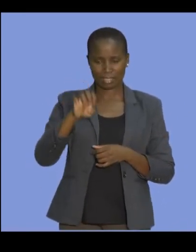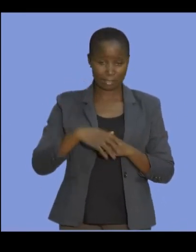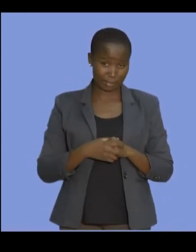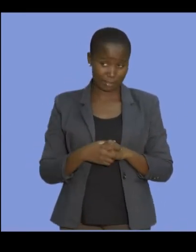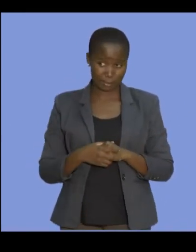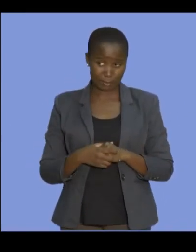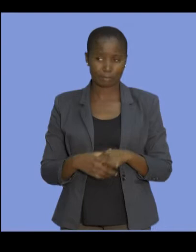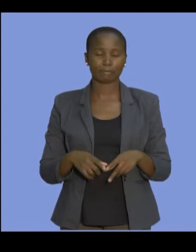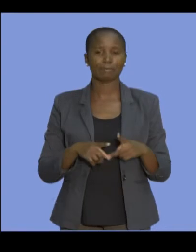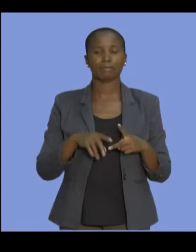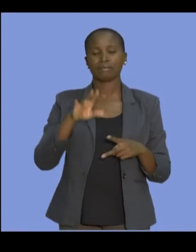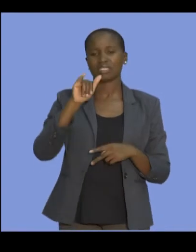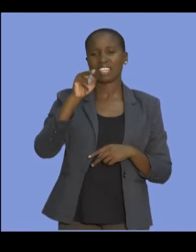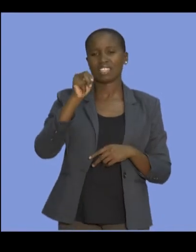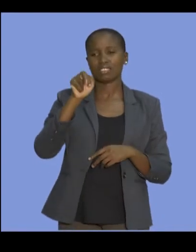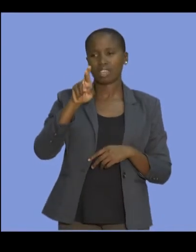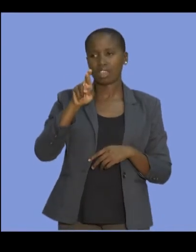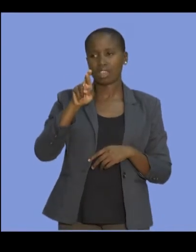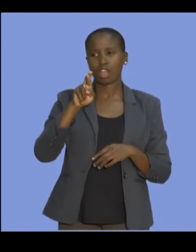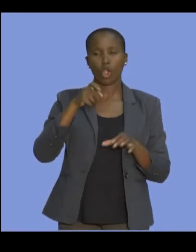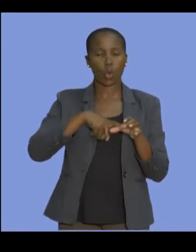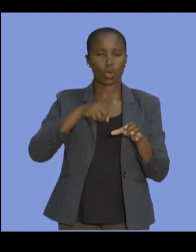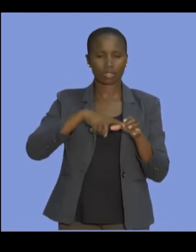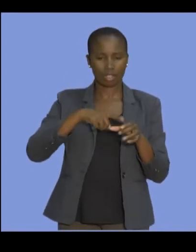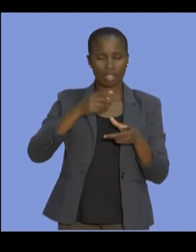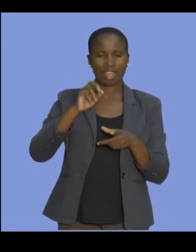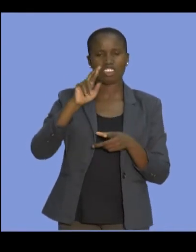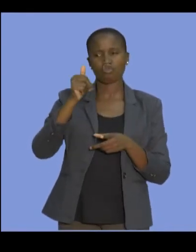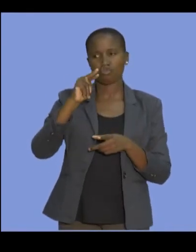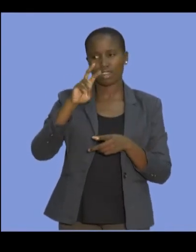Interquartile range and semi-interquartile range.